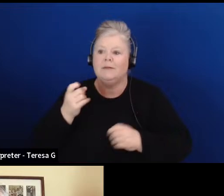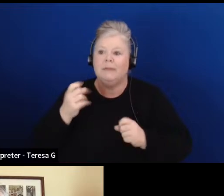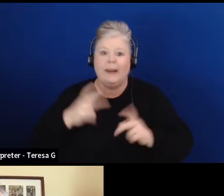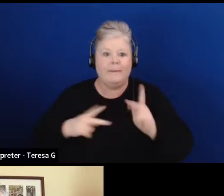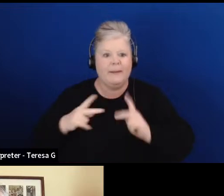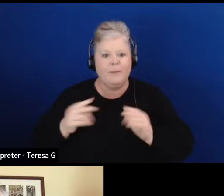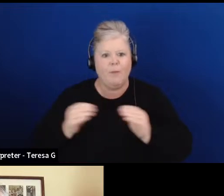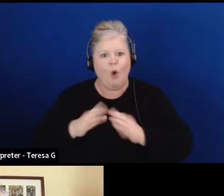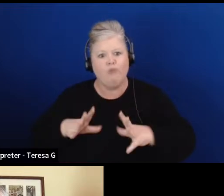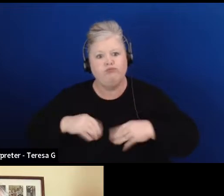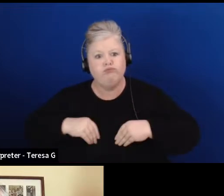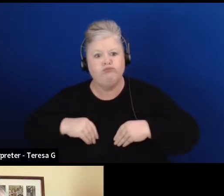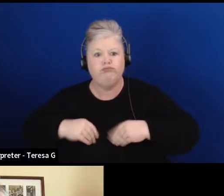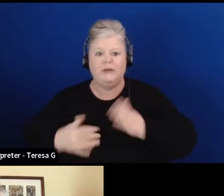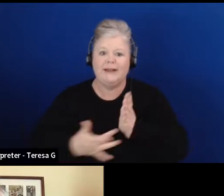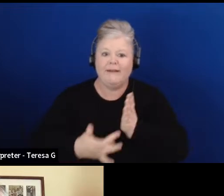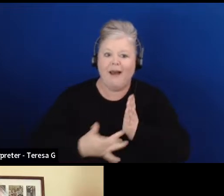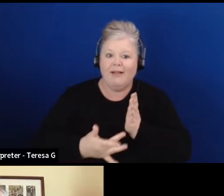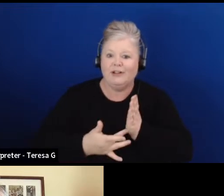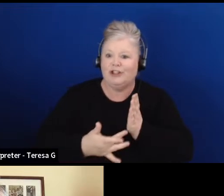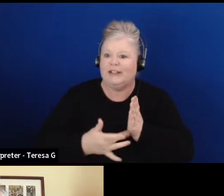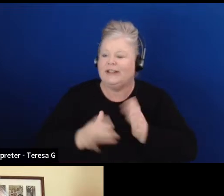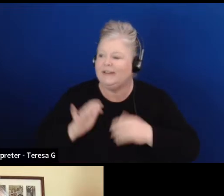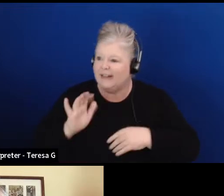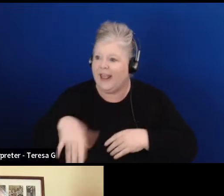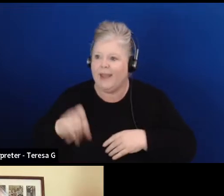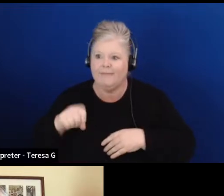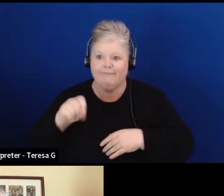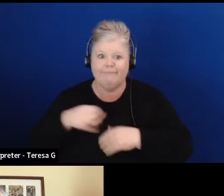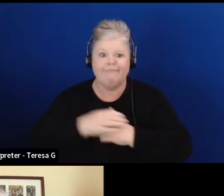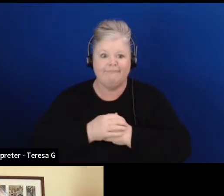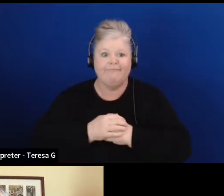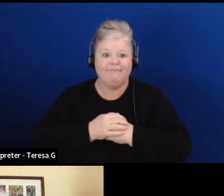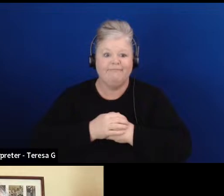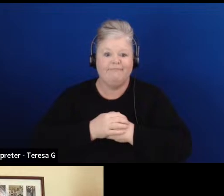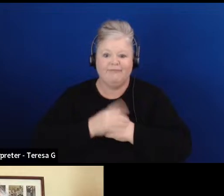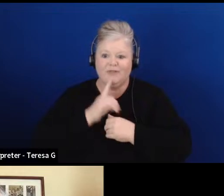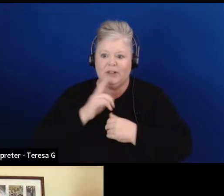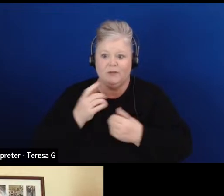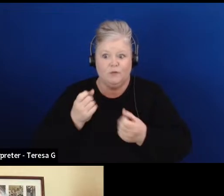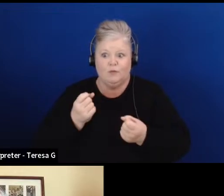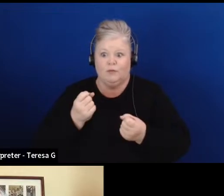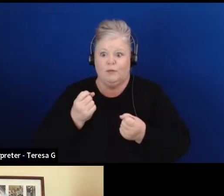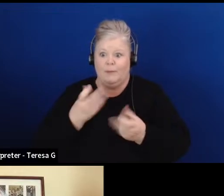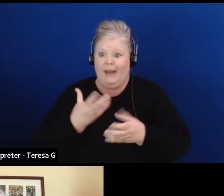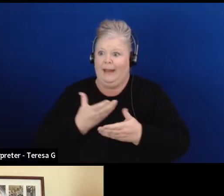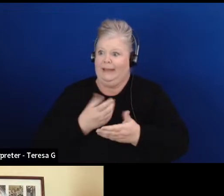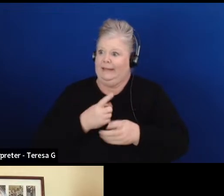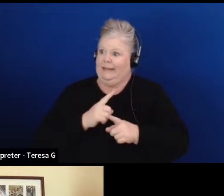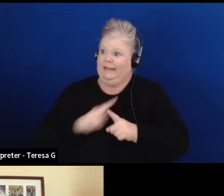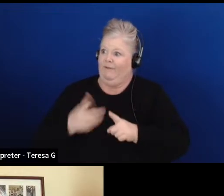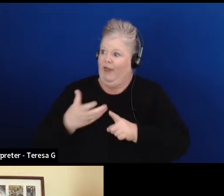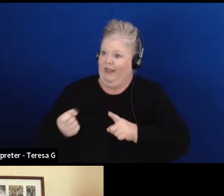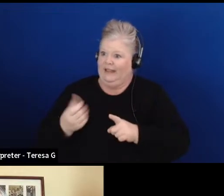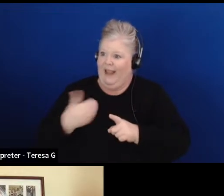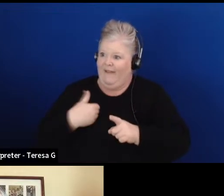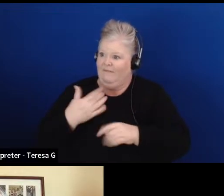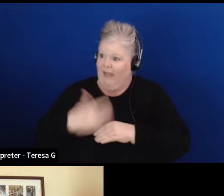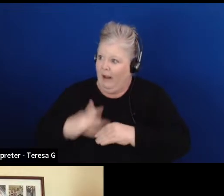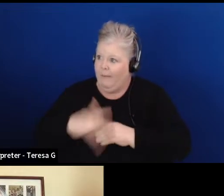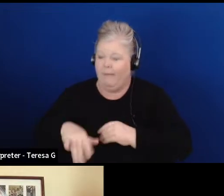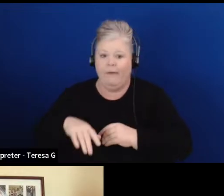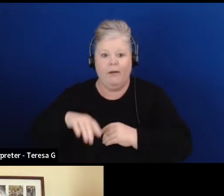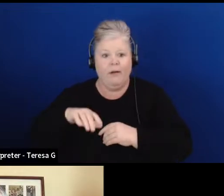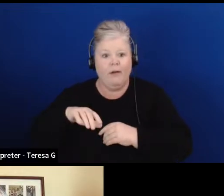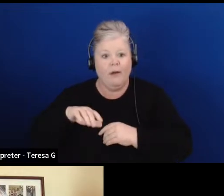embracing the technology. And there's so many things that we can do as far as apps on our smartphone that give us